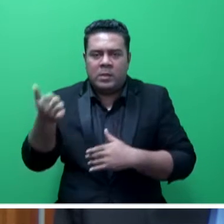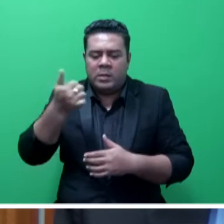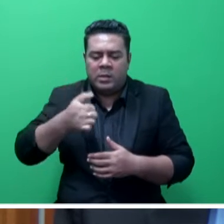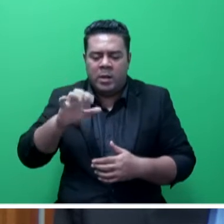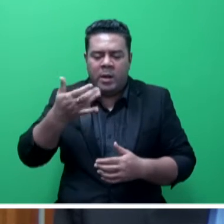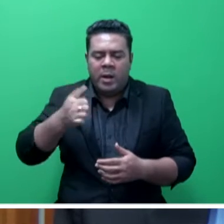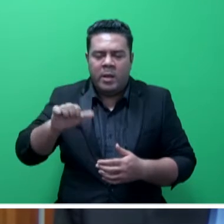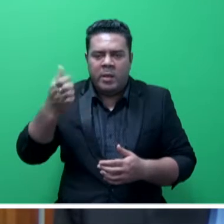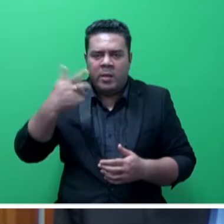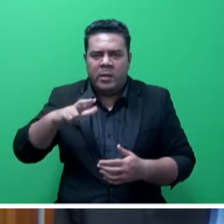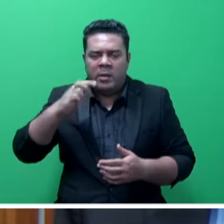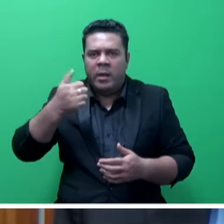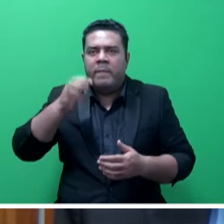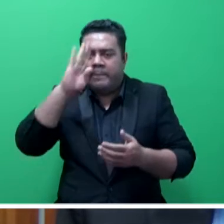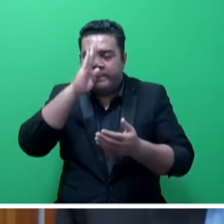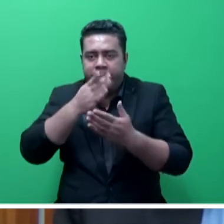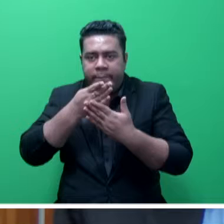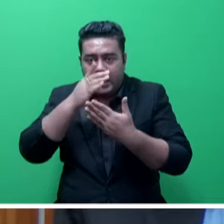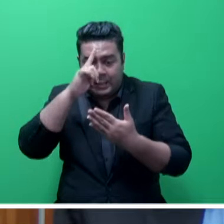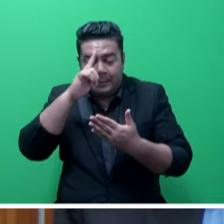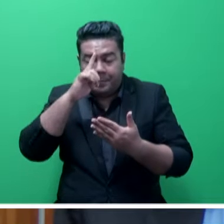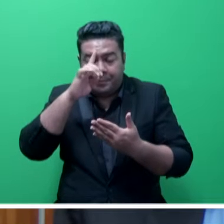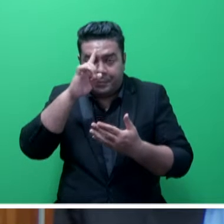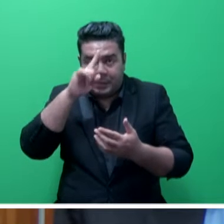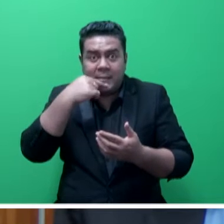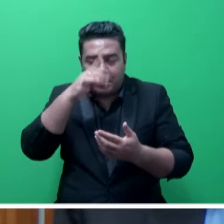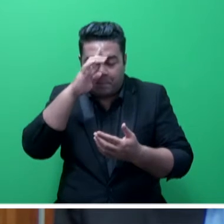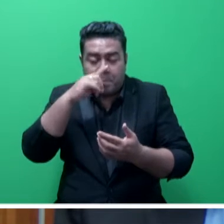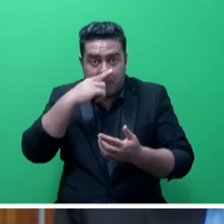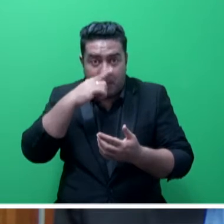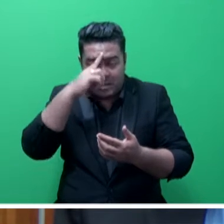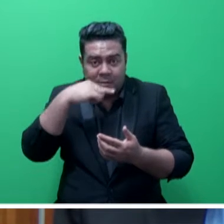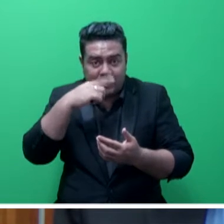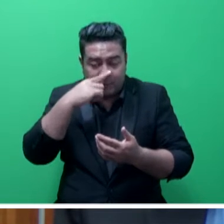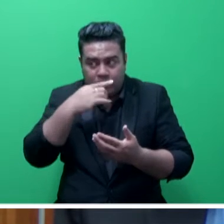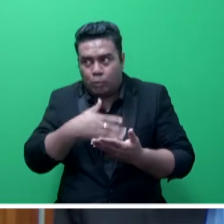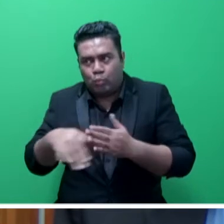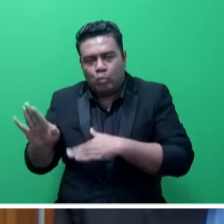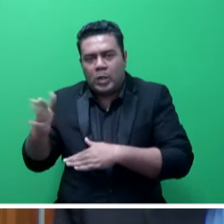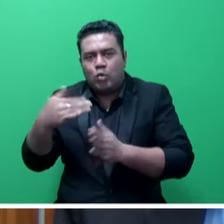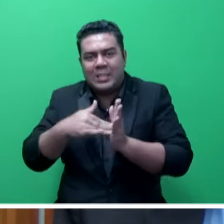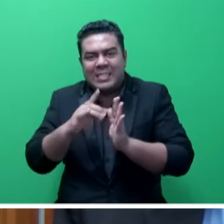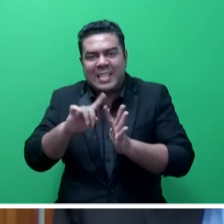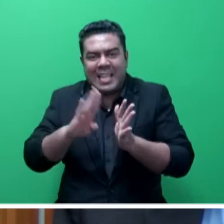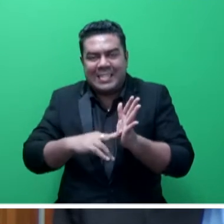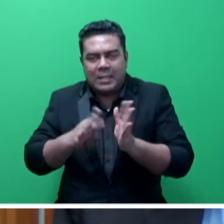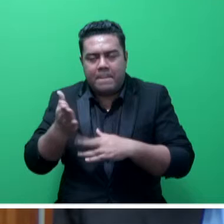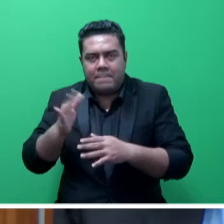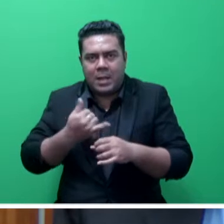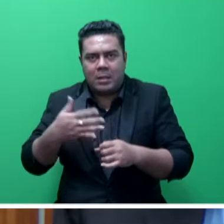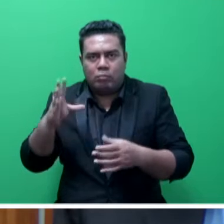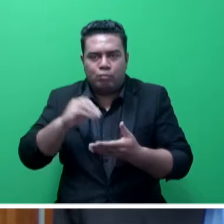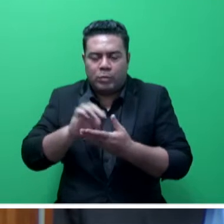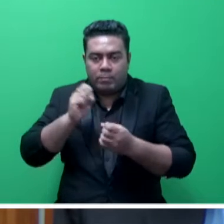patients for CT scan. And this has happened because, as I've alluded to previously in Parliament, Honourable Speaker, was that